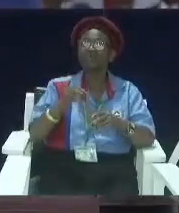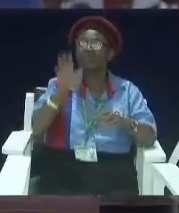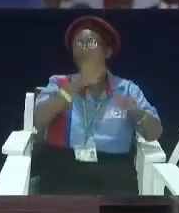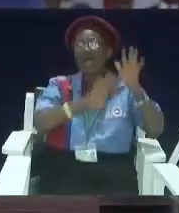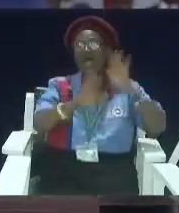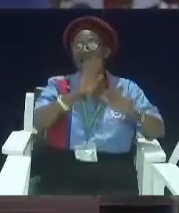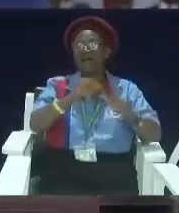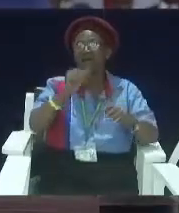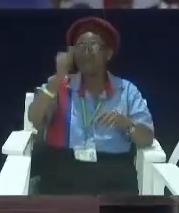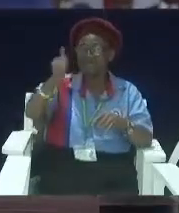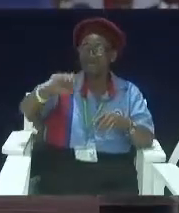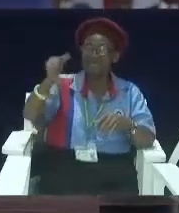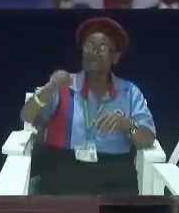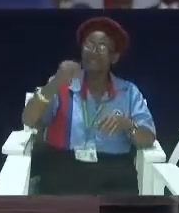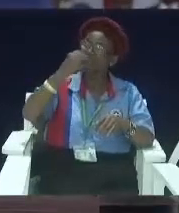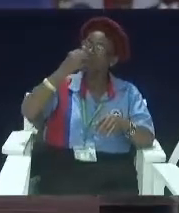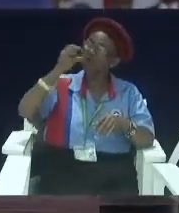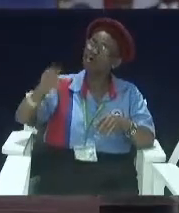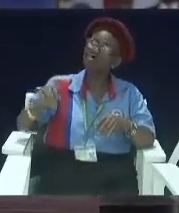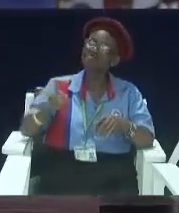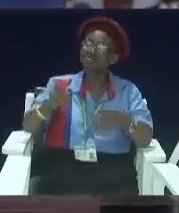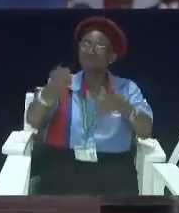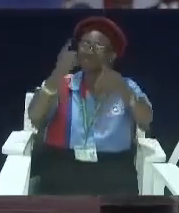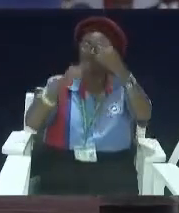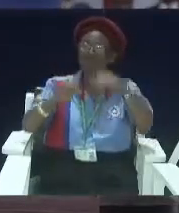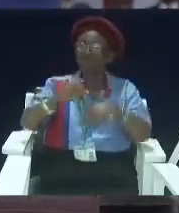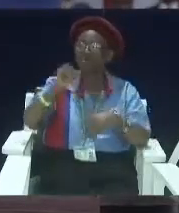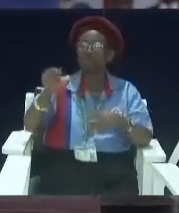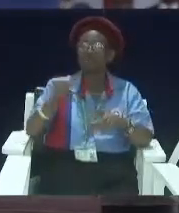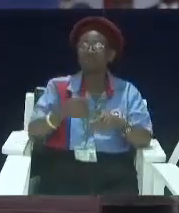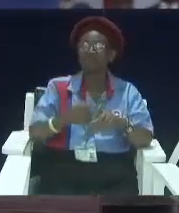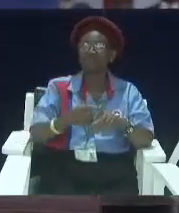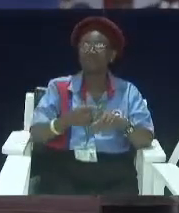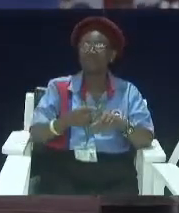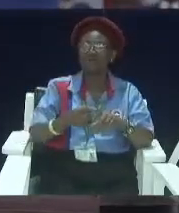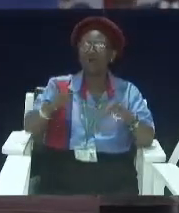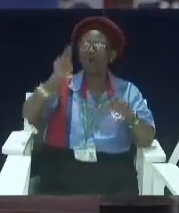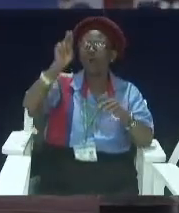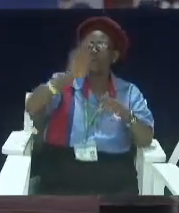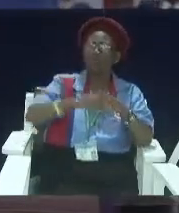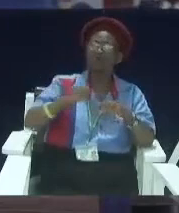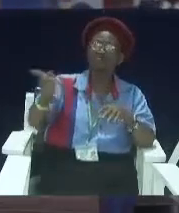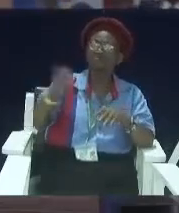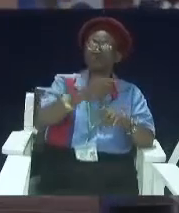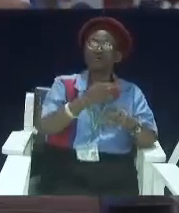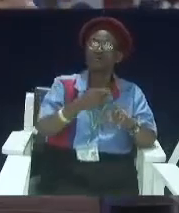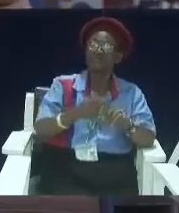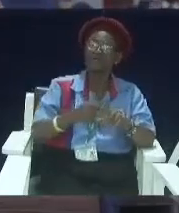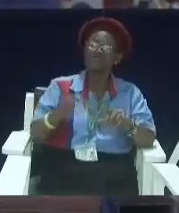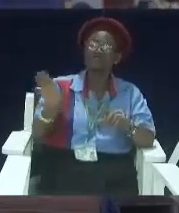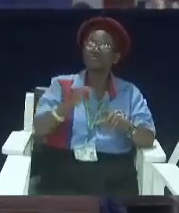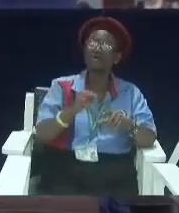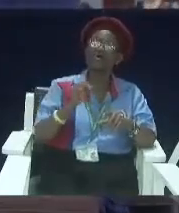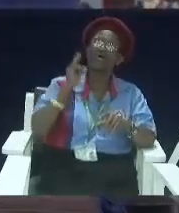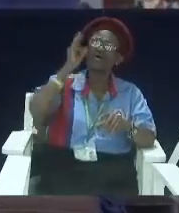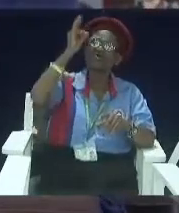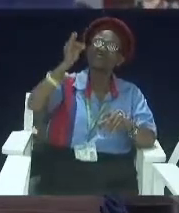Any curse coming upon you from your forefathers, God will destroy today.